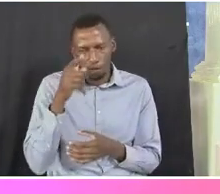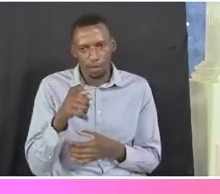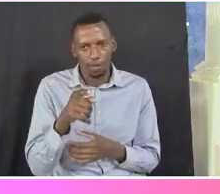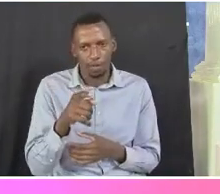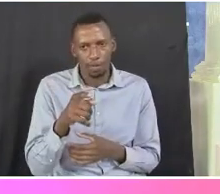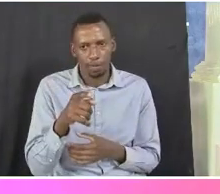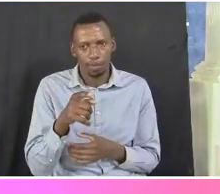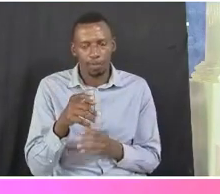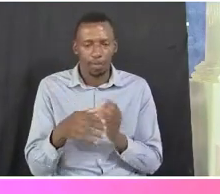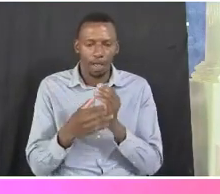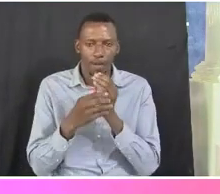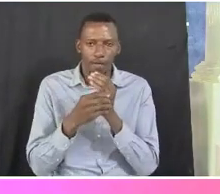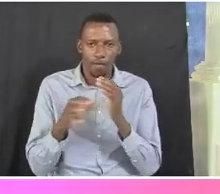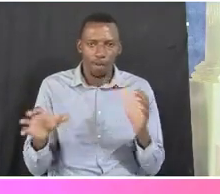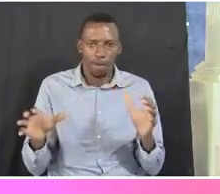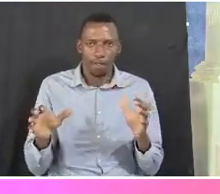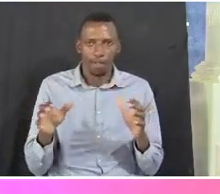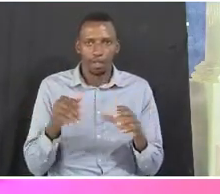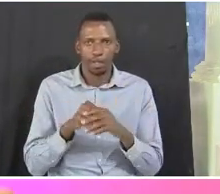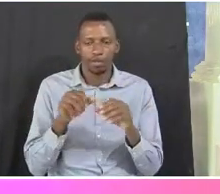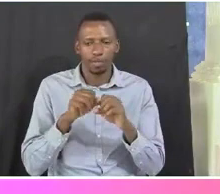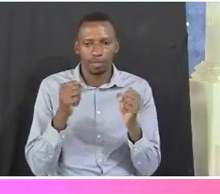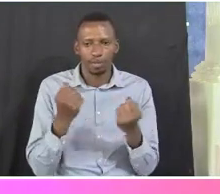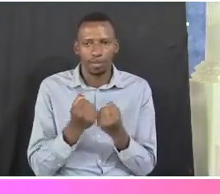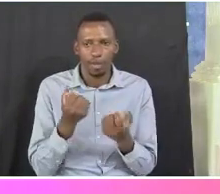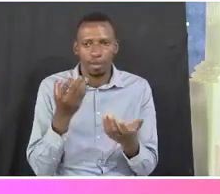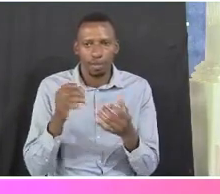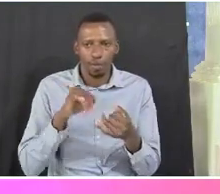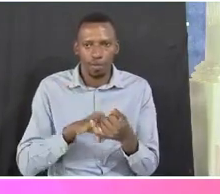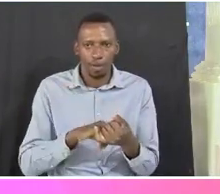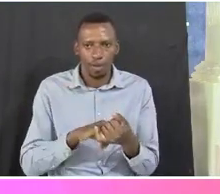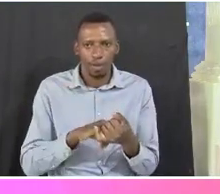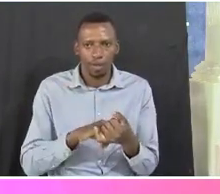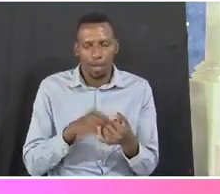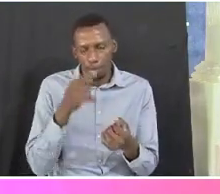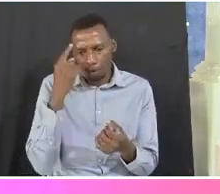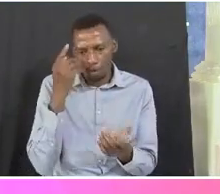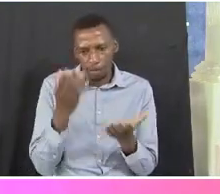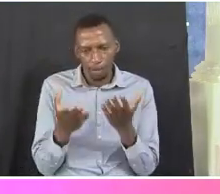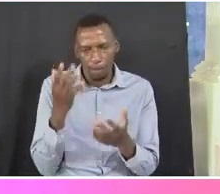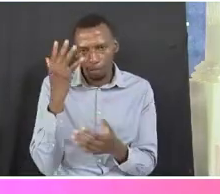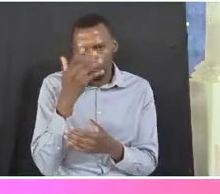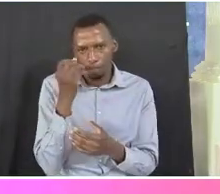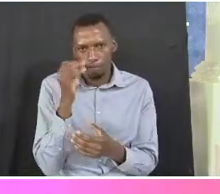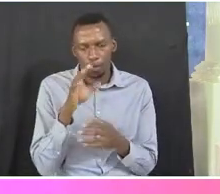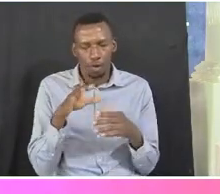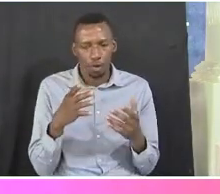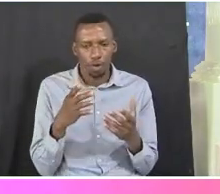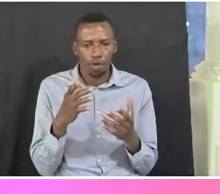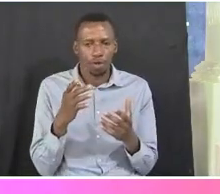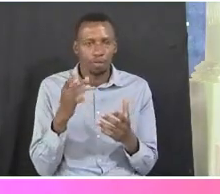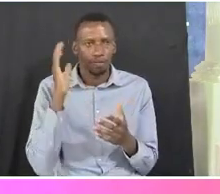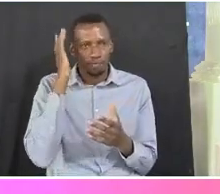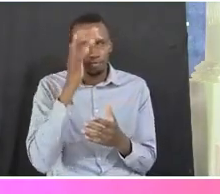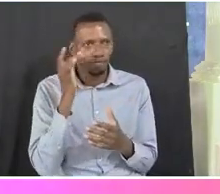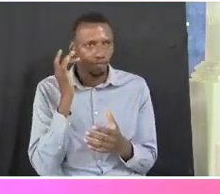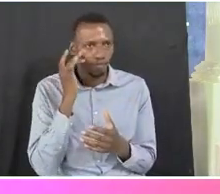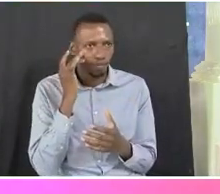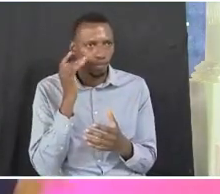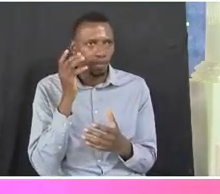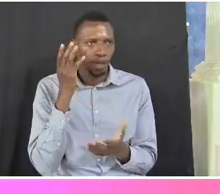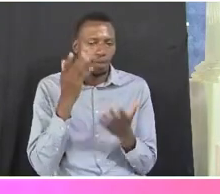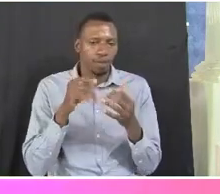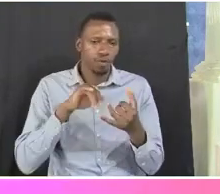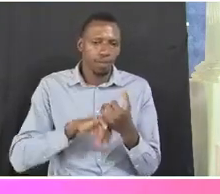she was famous in society. You may have married a spouse because he or she was beautiful or handsome or cutie. You may have